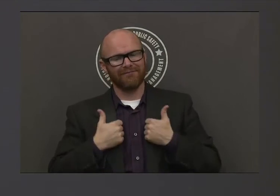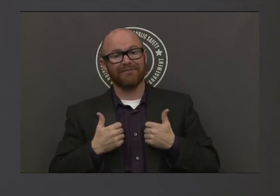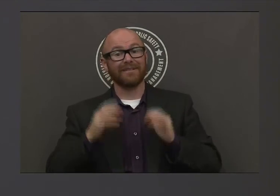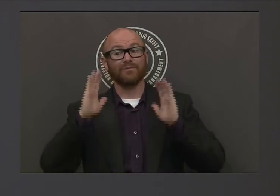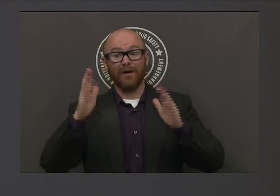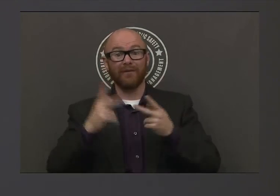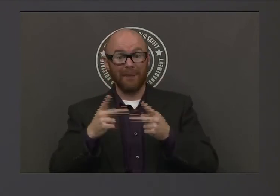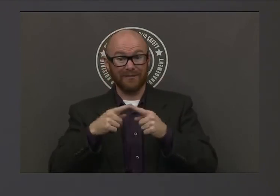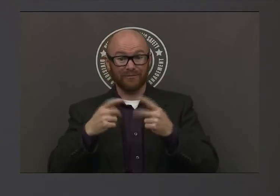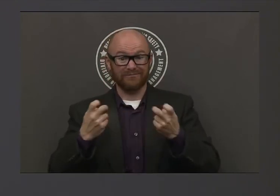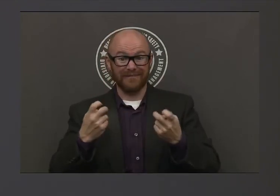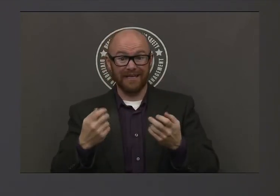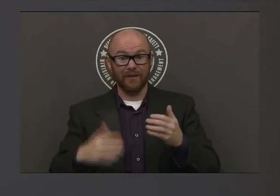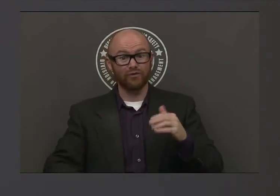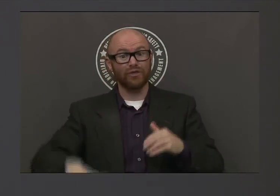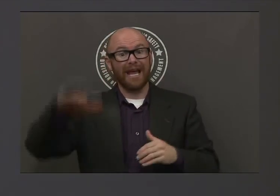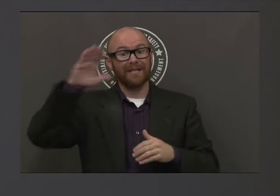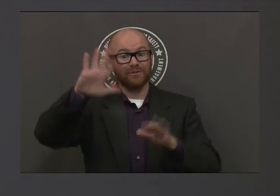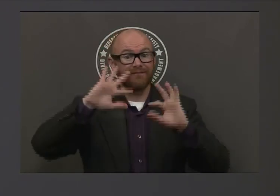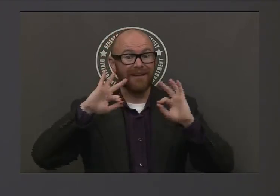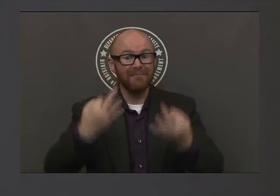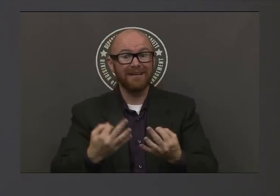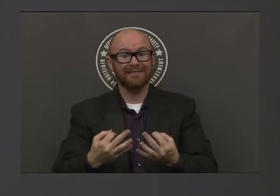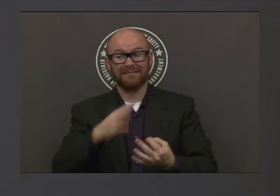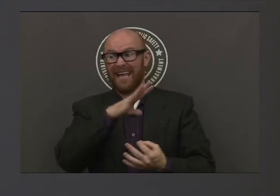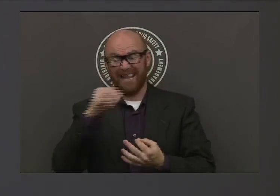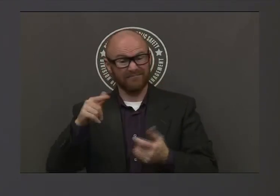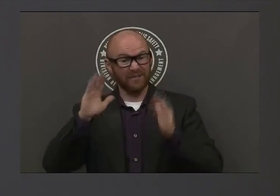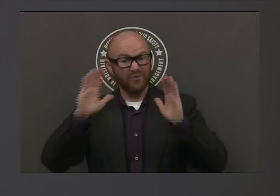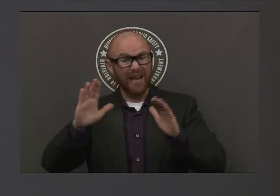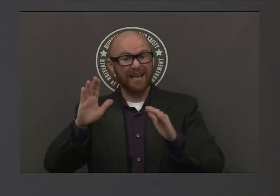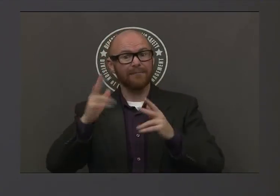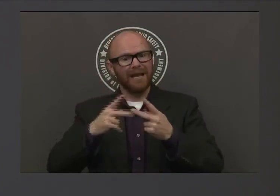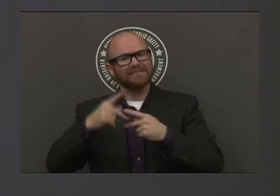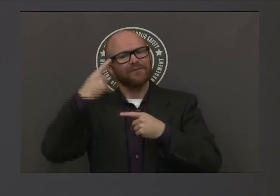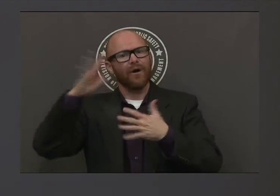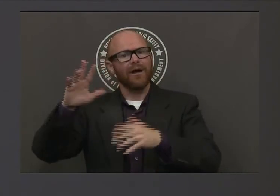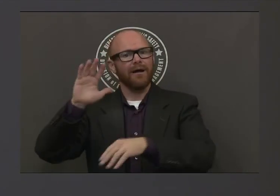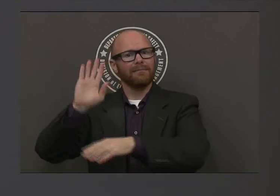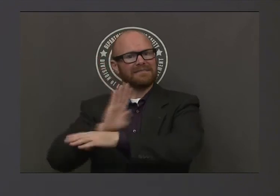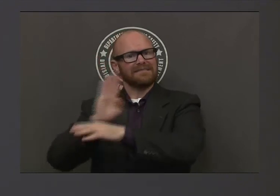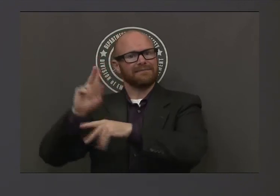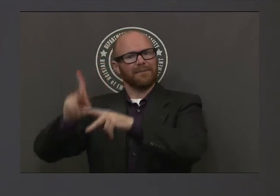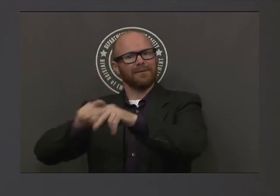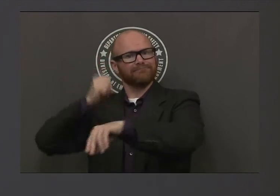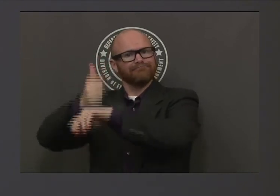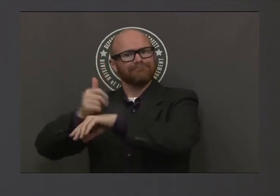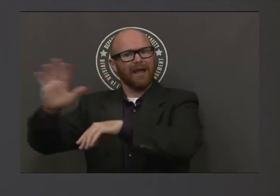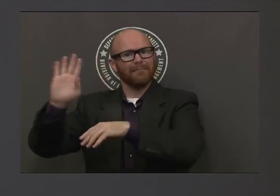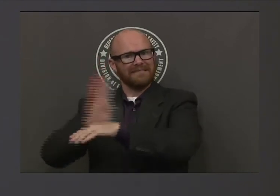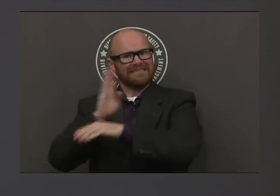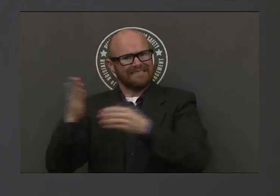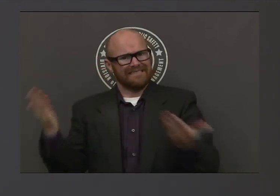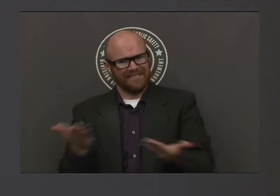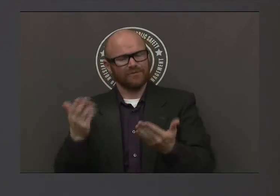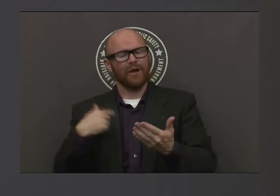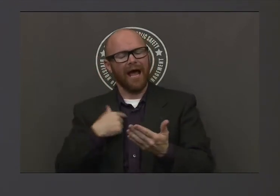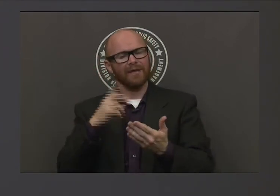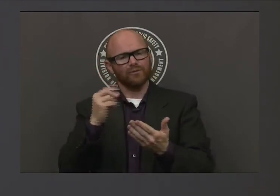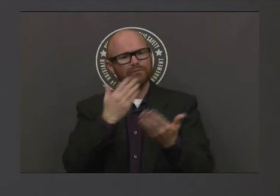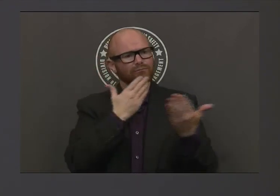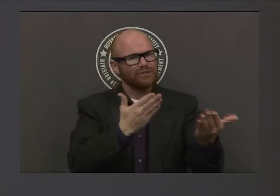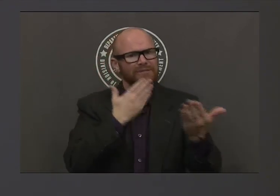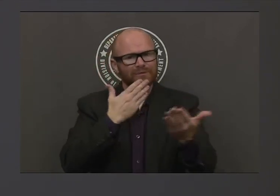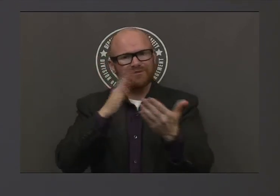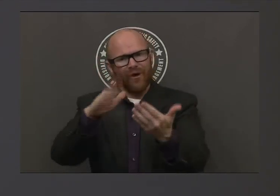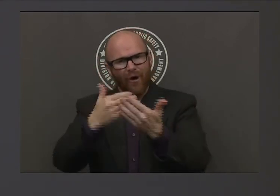to do business. We are really the leader in this country. And so that's a tribute to the people of Utah. So I'm thankful for all of you for